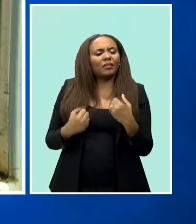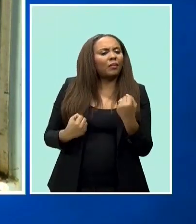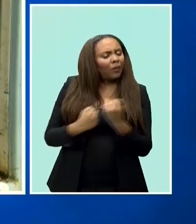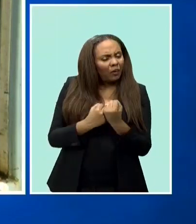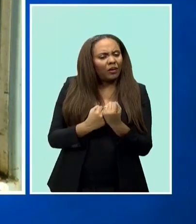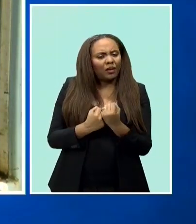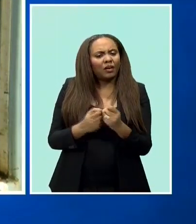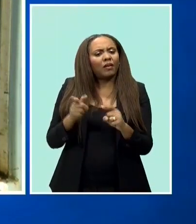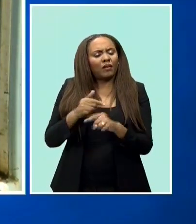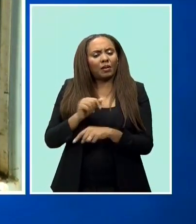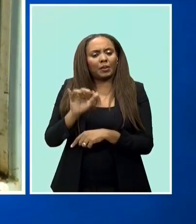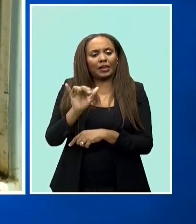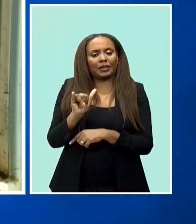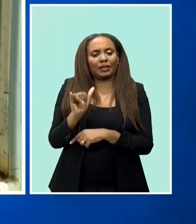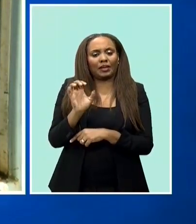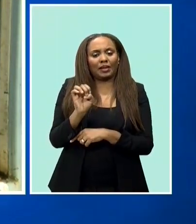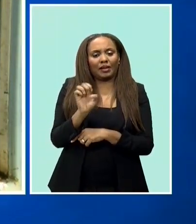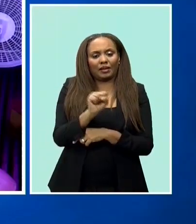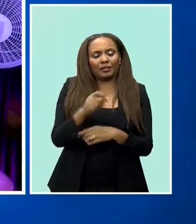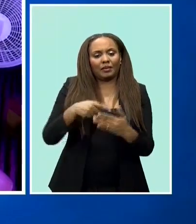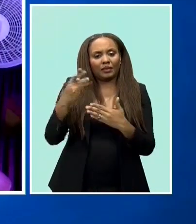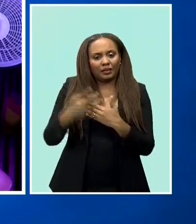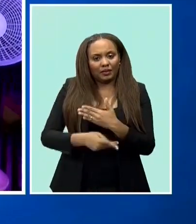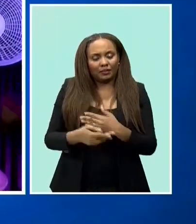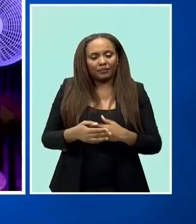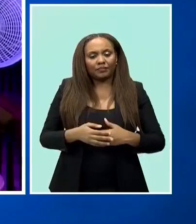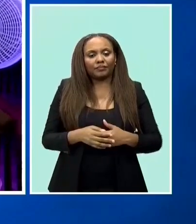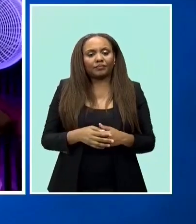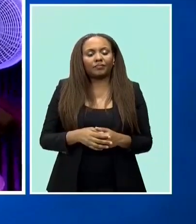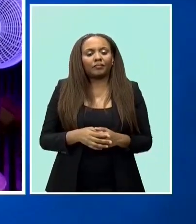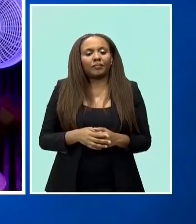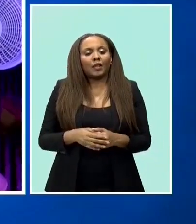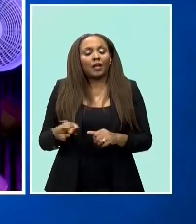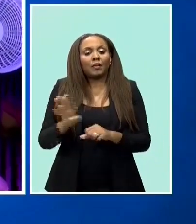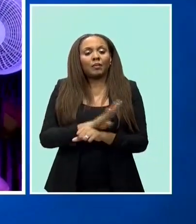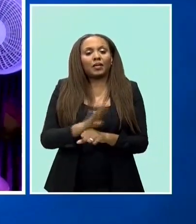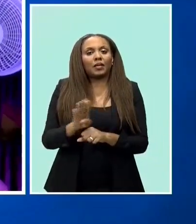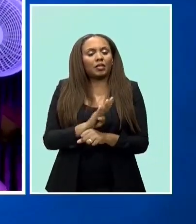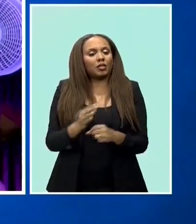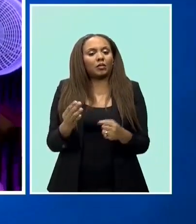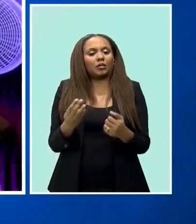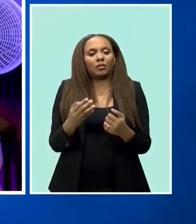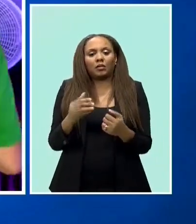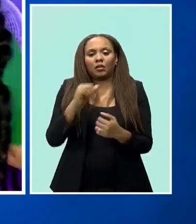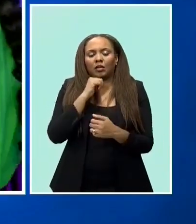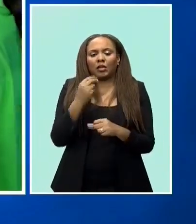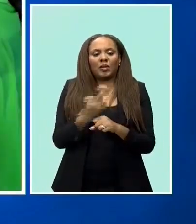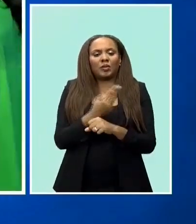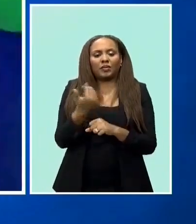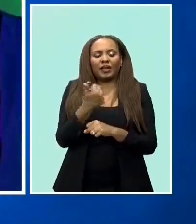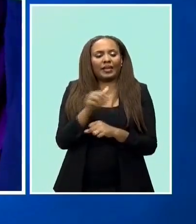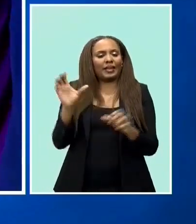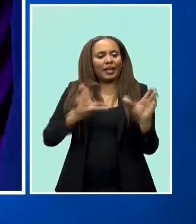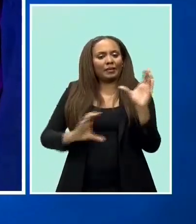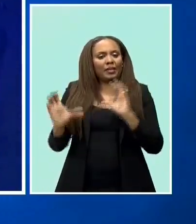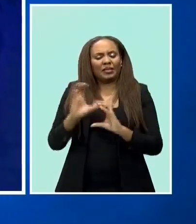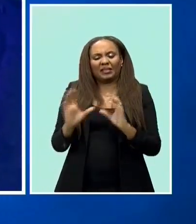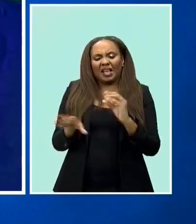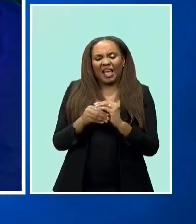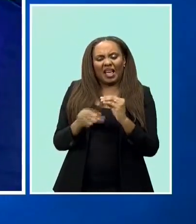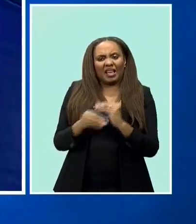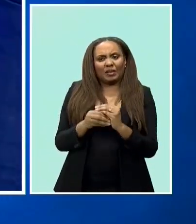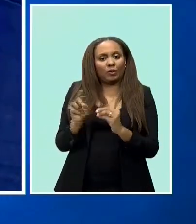we can go to when we need it. The business prides itself on not using any chemicals, adding